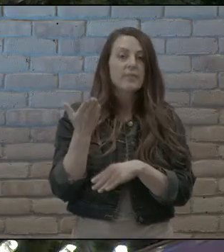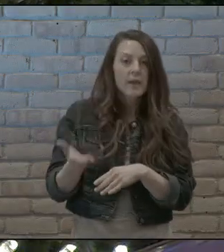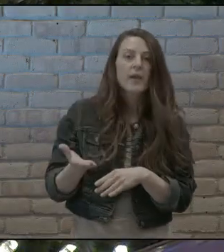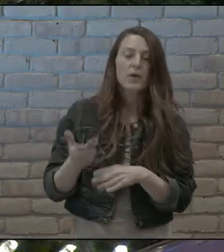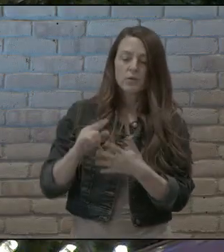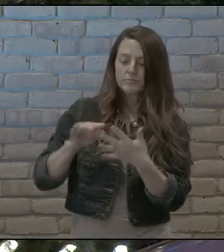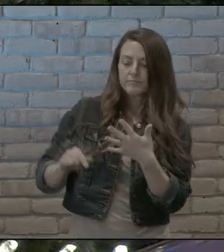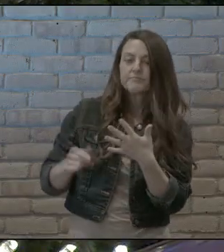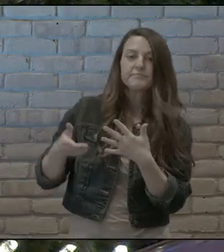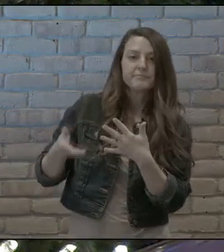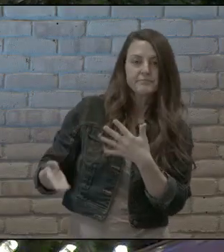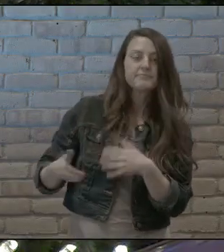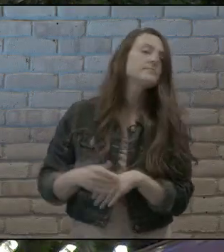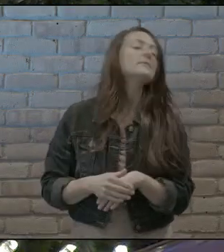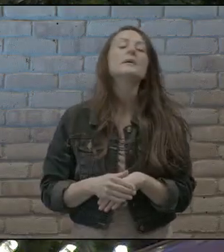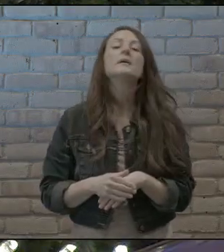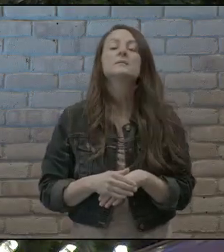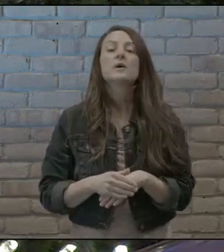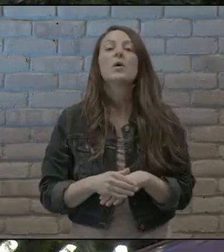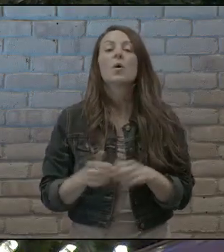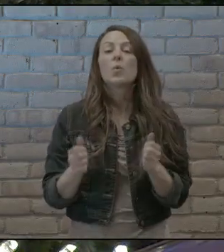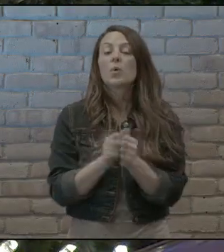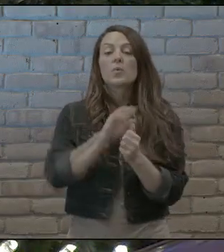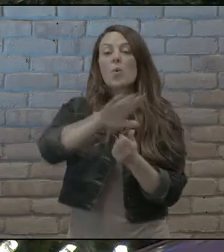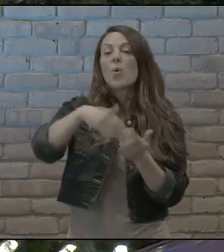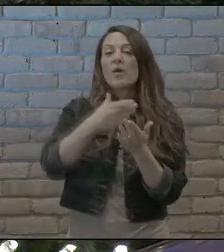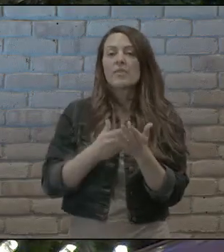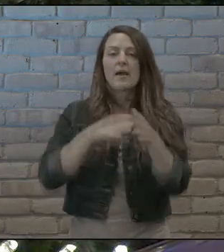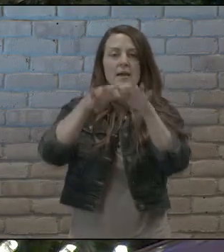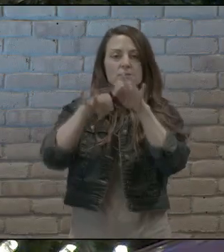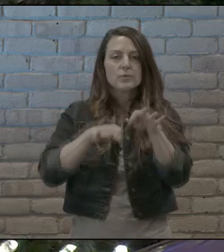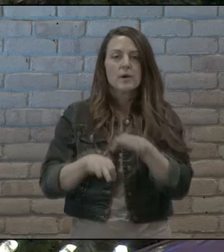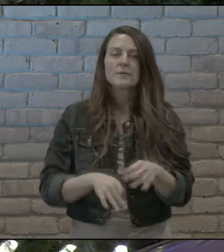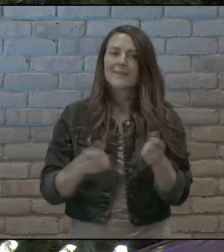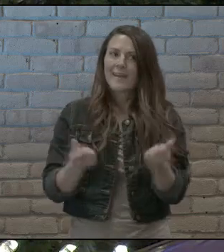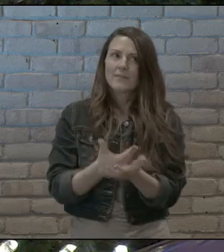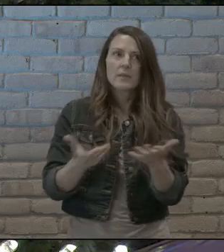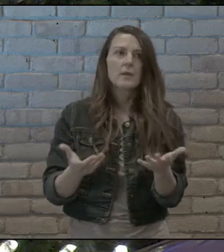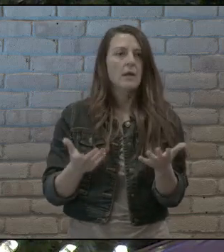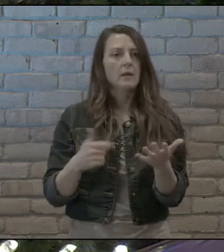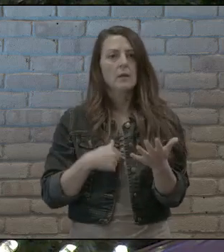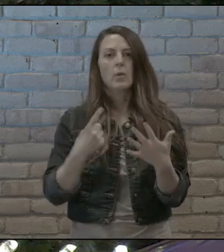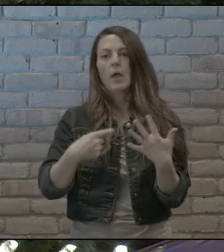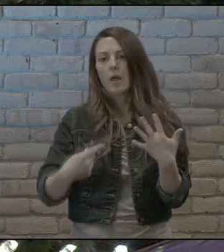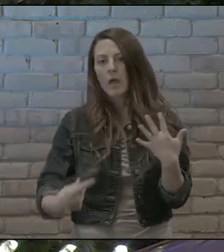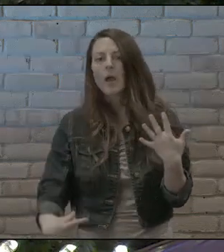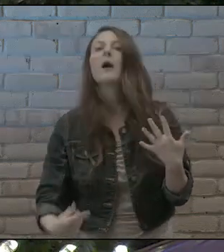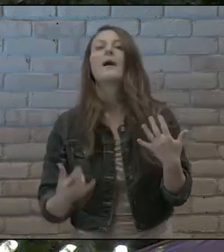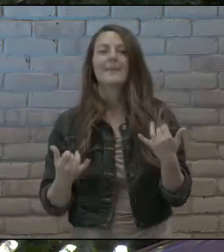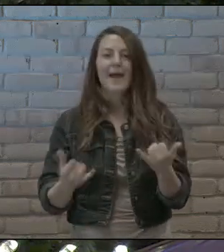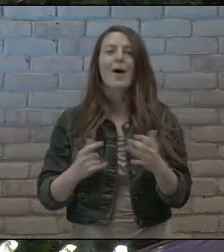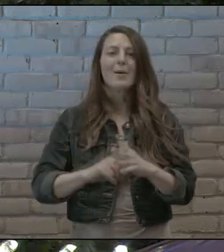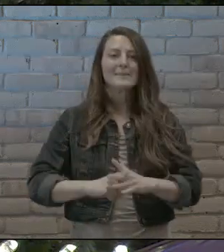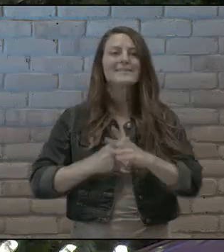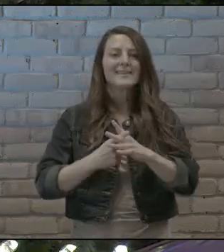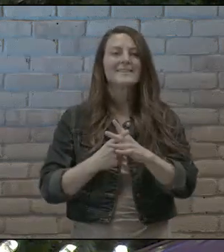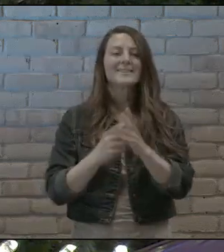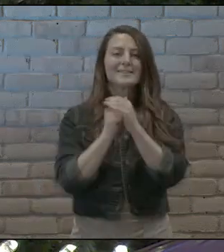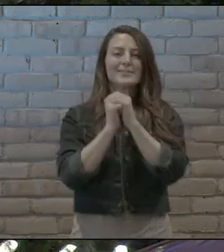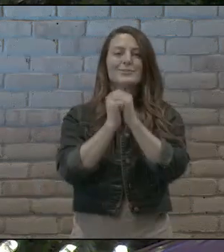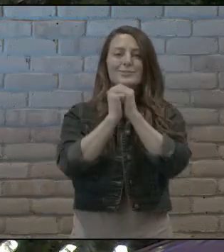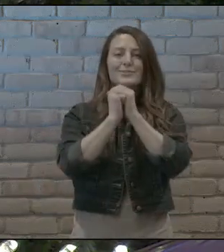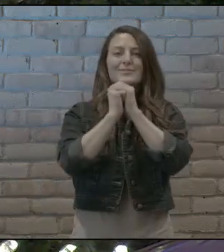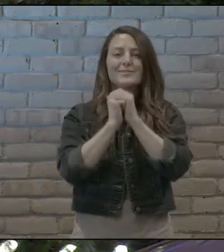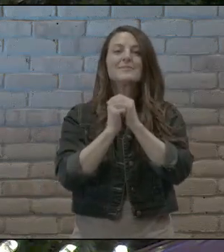live.woodburylutheran.org. But with all that instruction, everything that we've gone through and talked about, I'm excited to actually get into it and start worshiping.